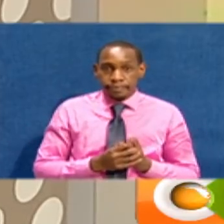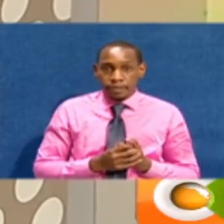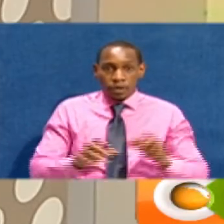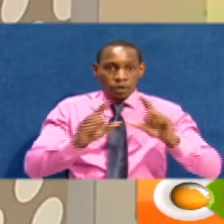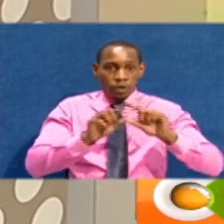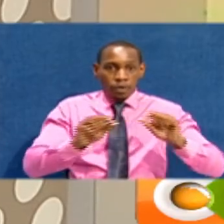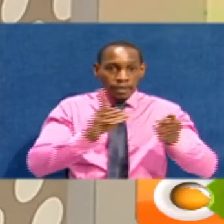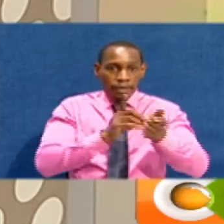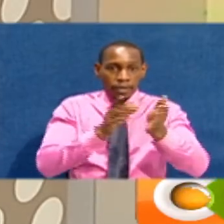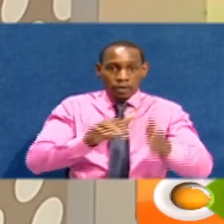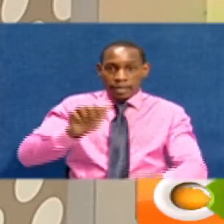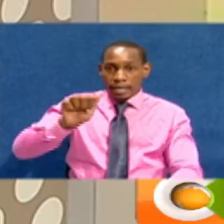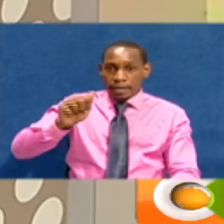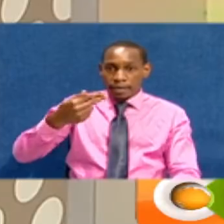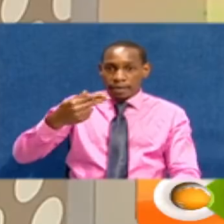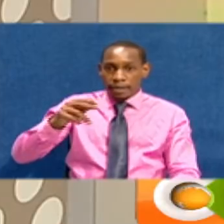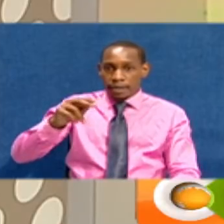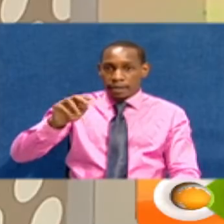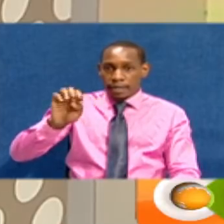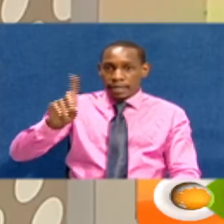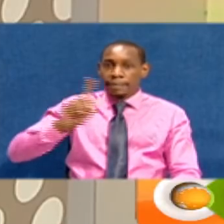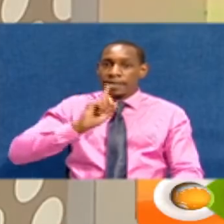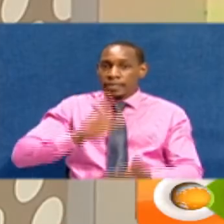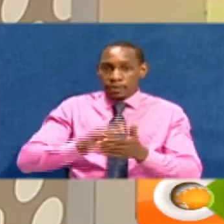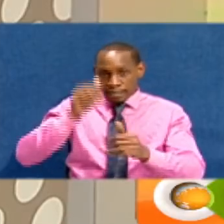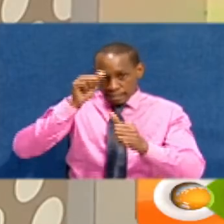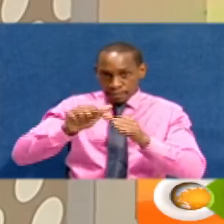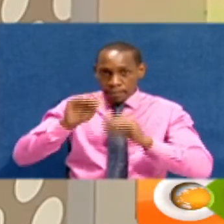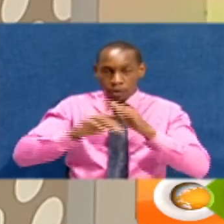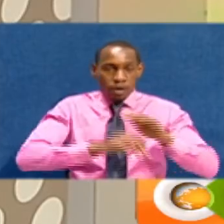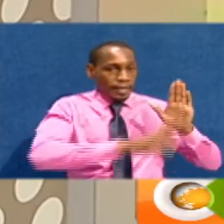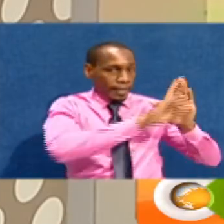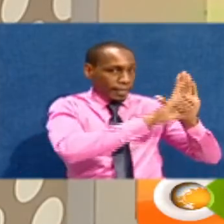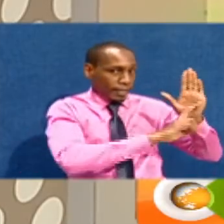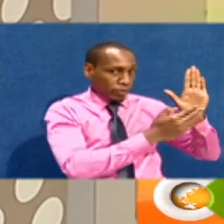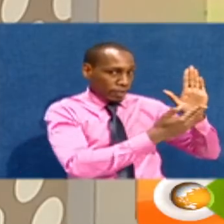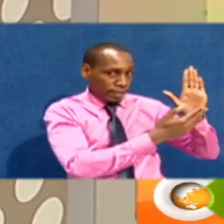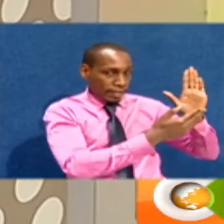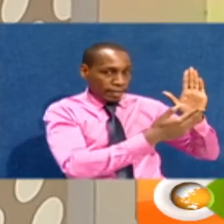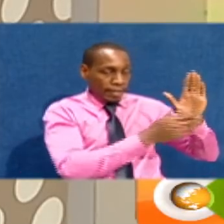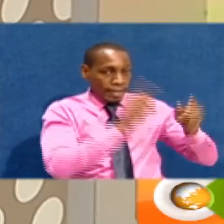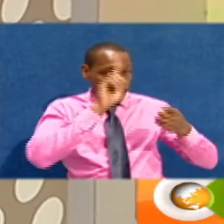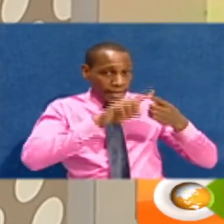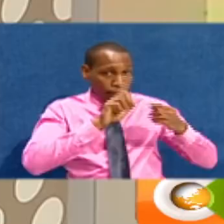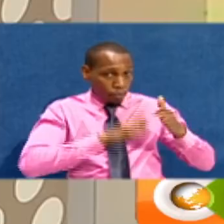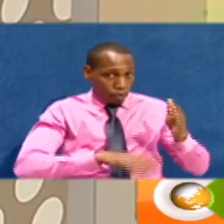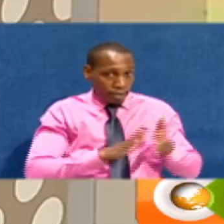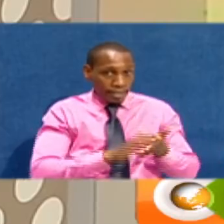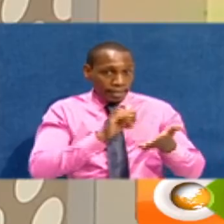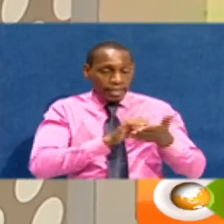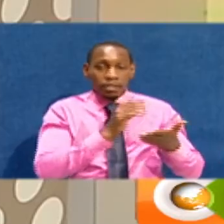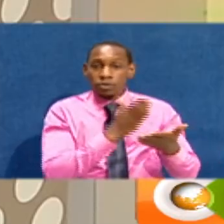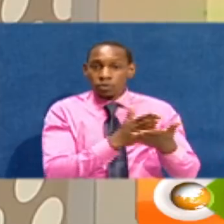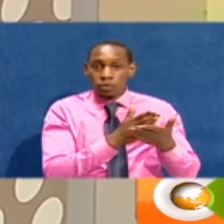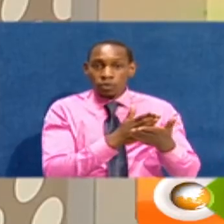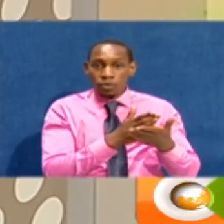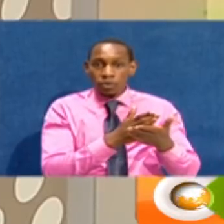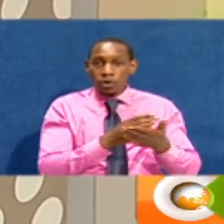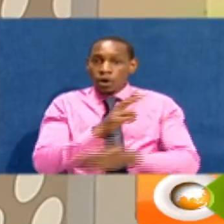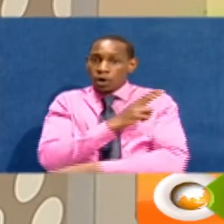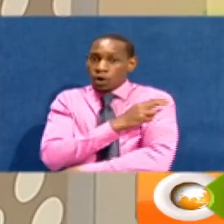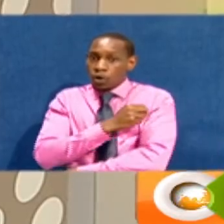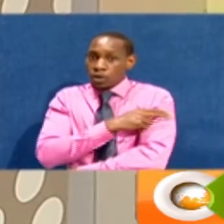Something Dr. Kalebi said to me earlier is, think about it this way. Remember all of these restrictions, what was the purpose? It was to make sure